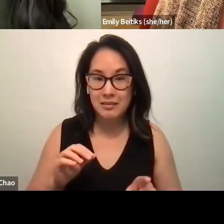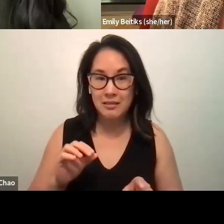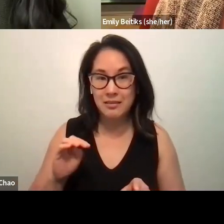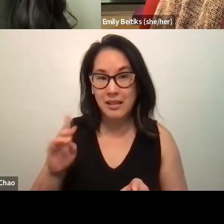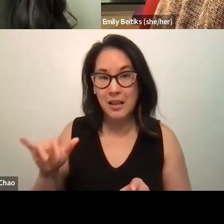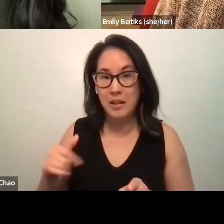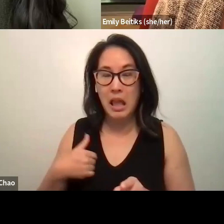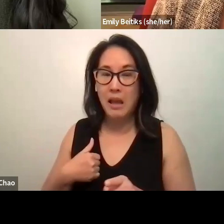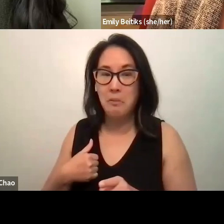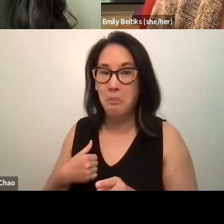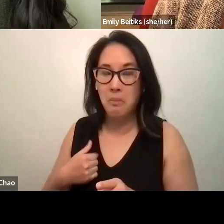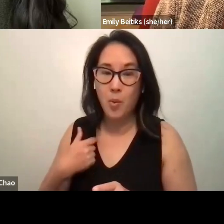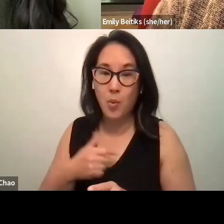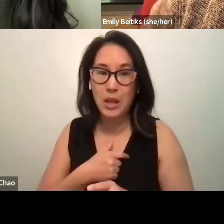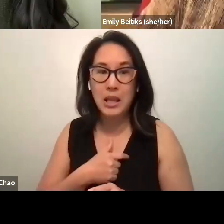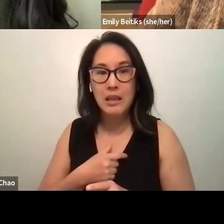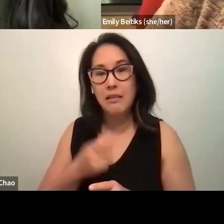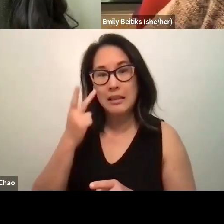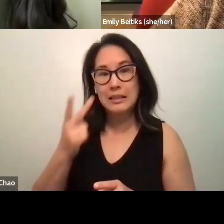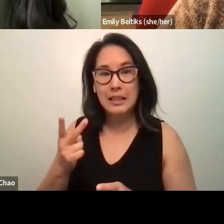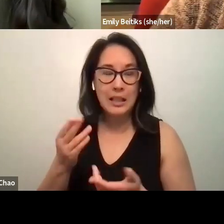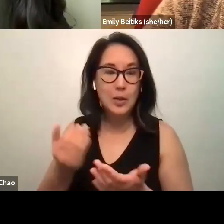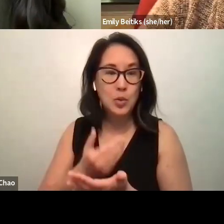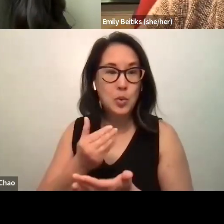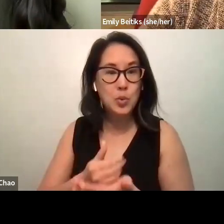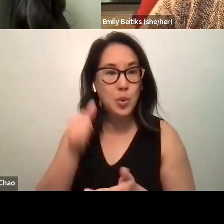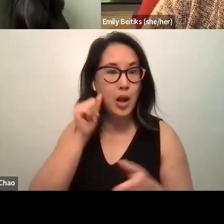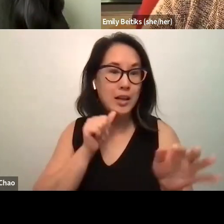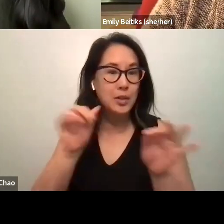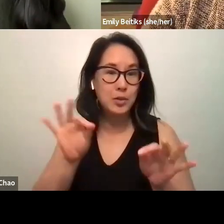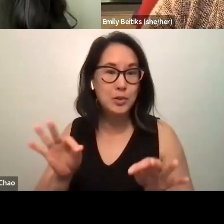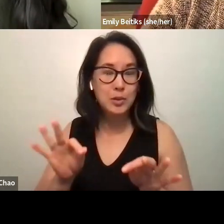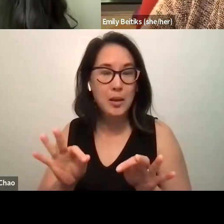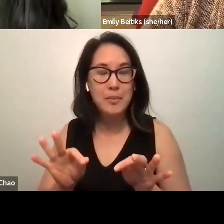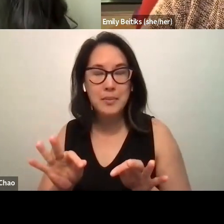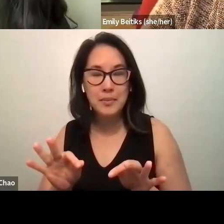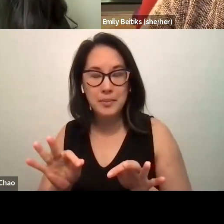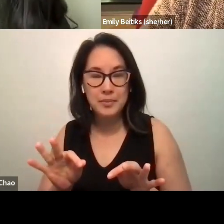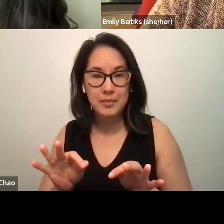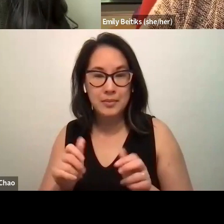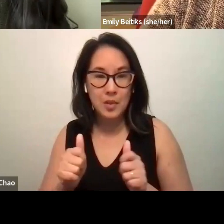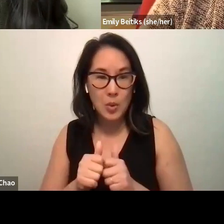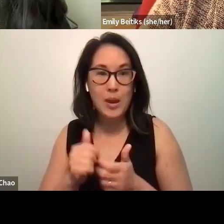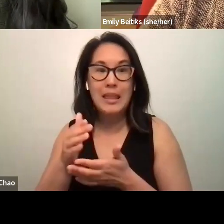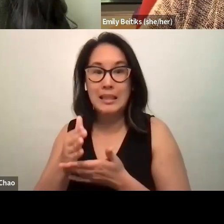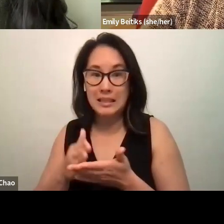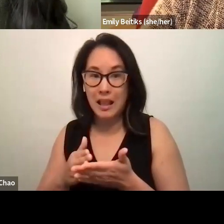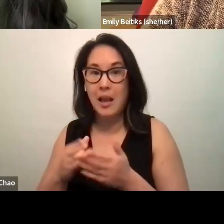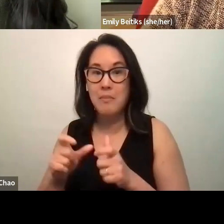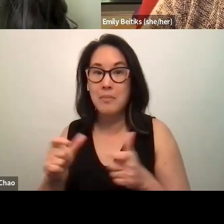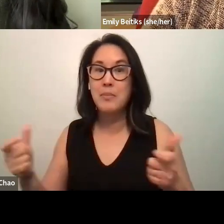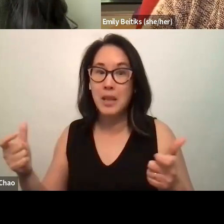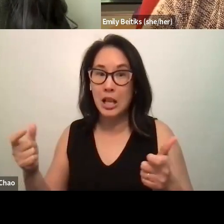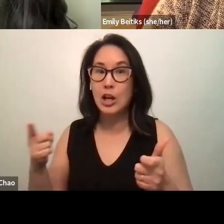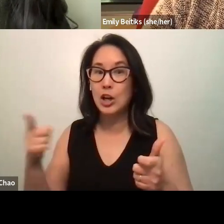I was going to say that we are seeing some new audio description coming out with some of the bigger